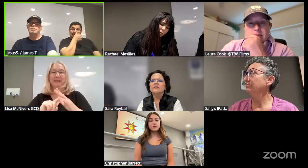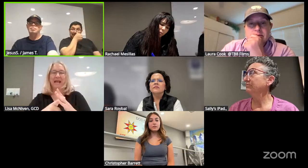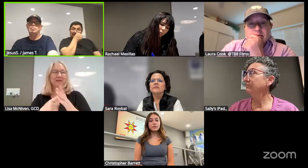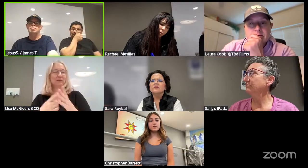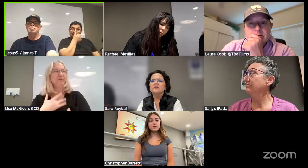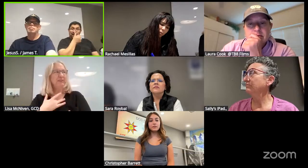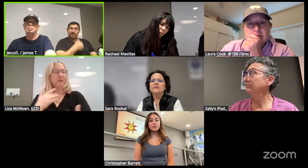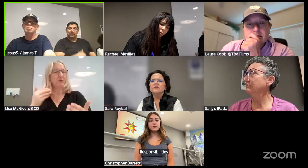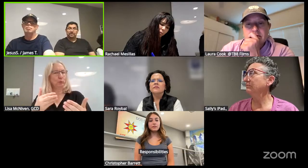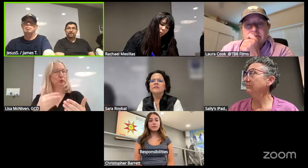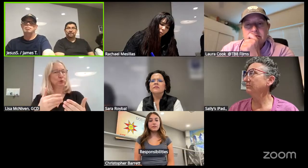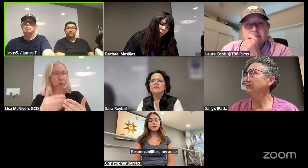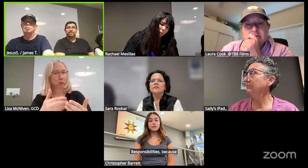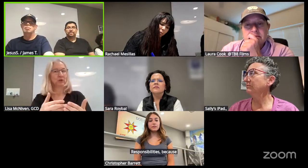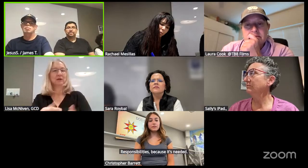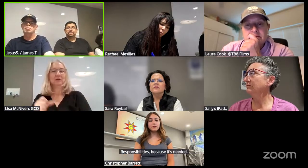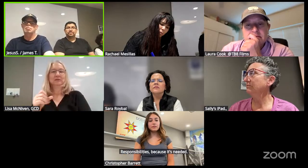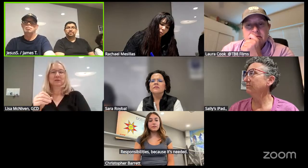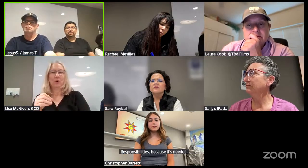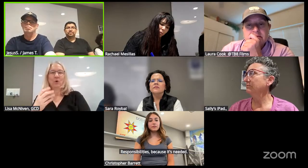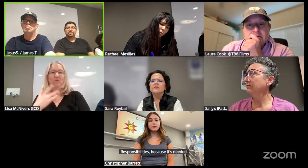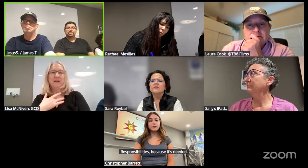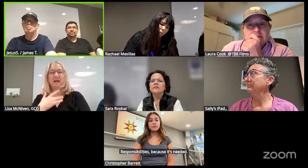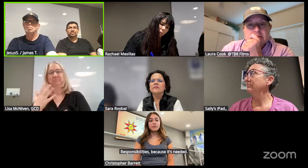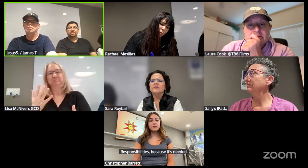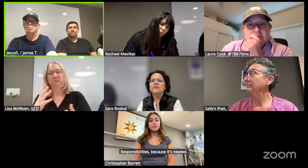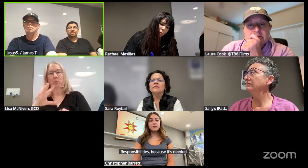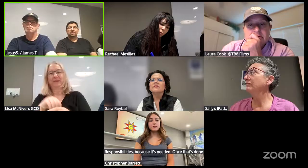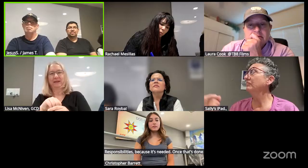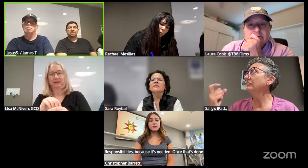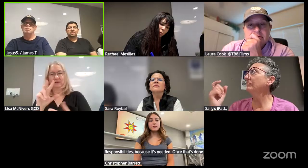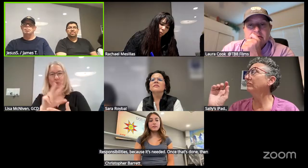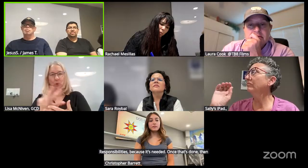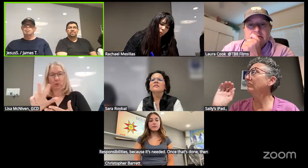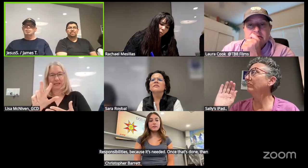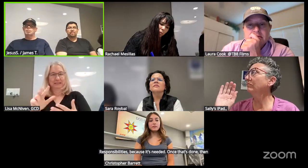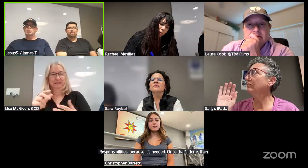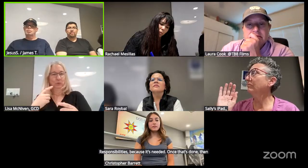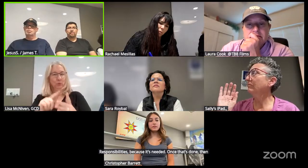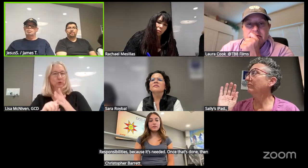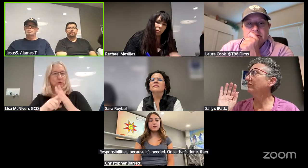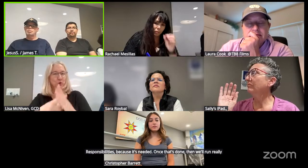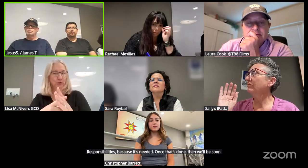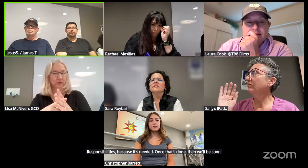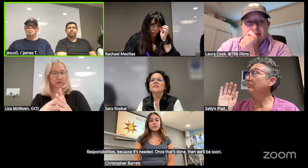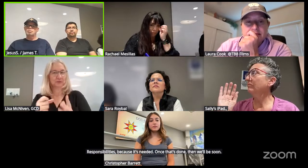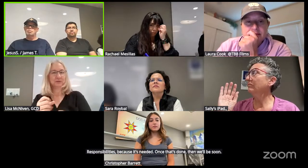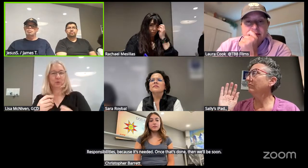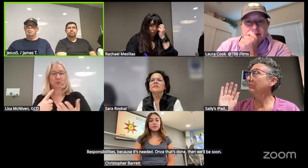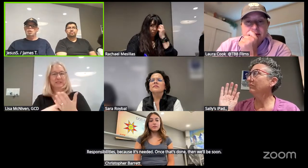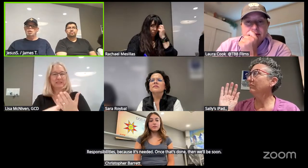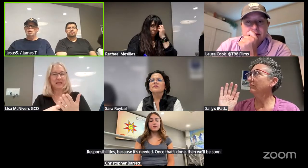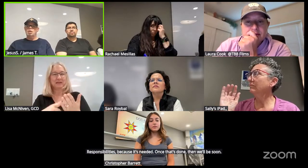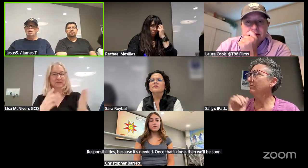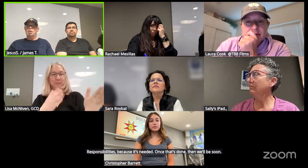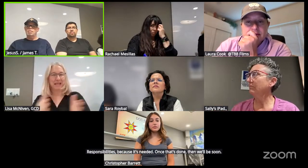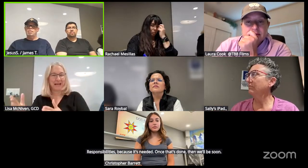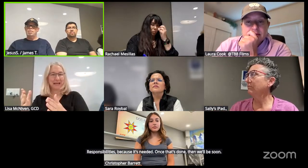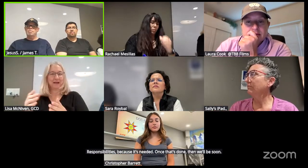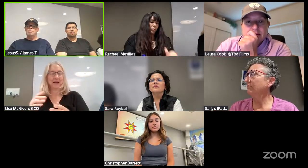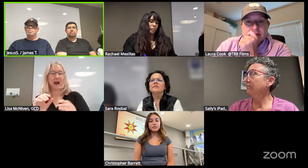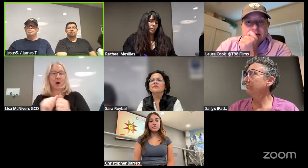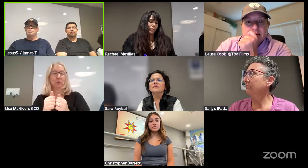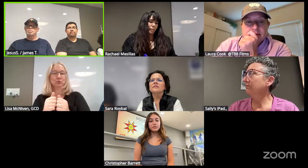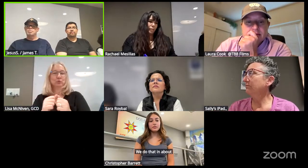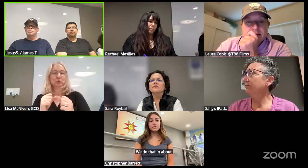responsibilities have been included. Once that's done, then really soon. Maybe in about 3 weeks,